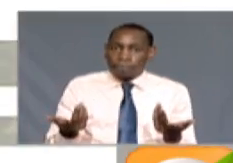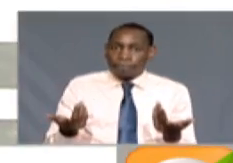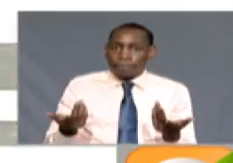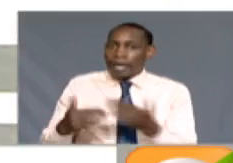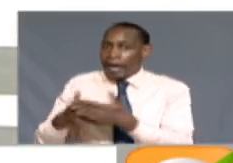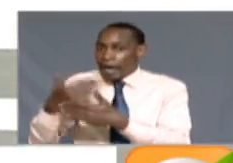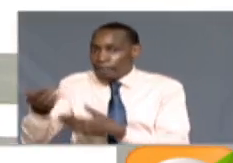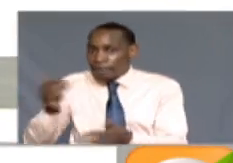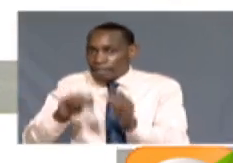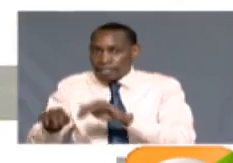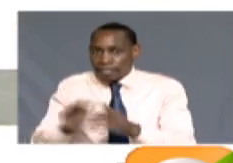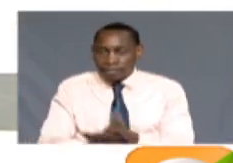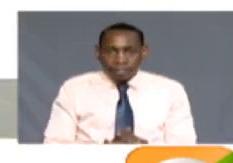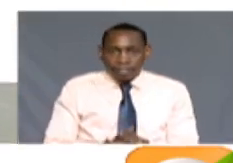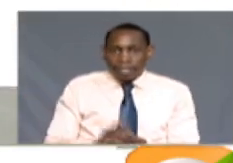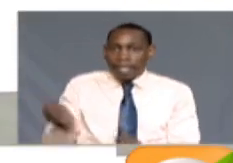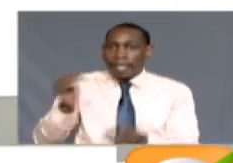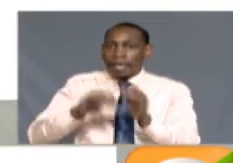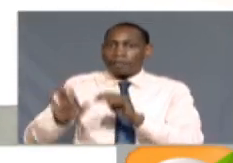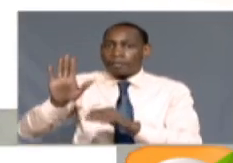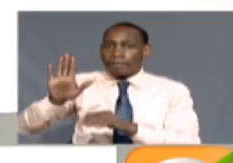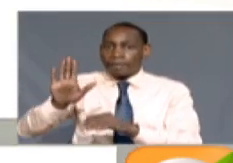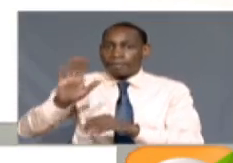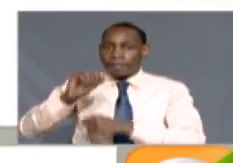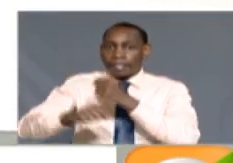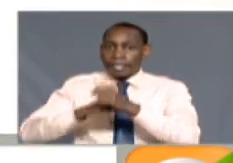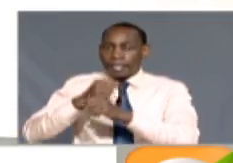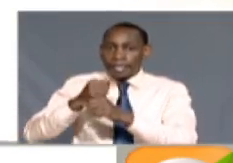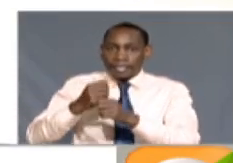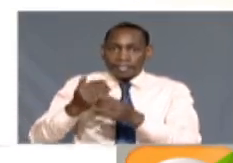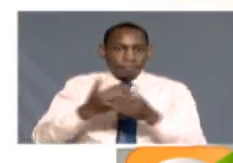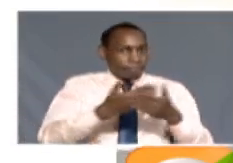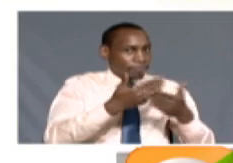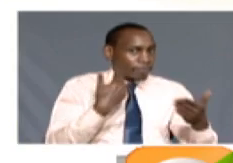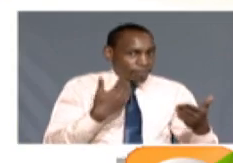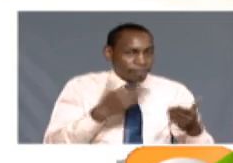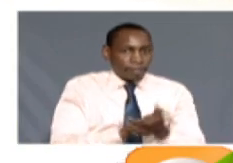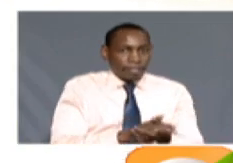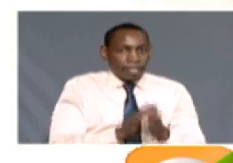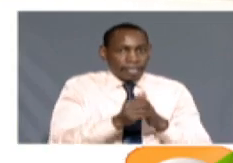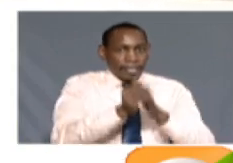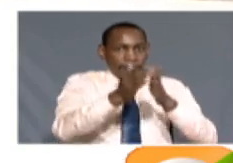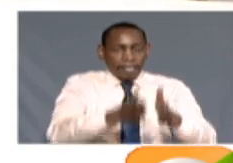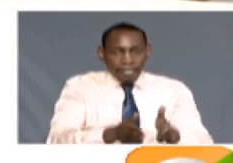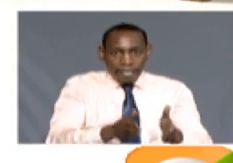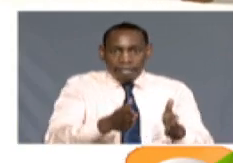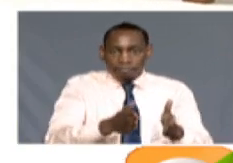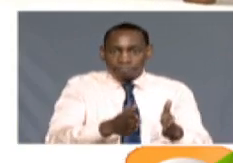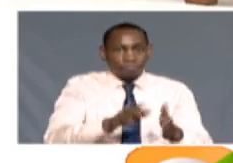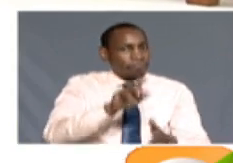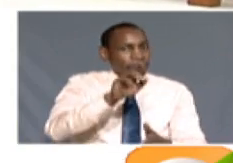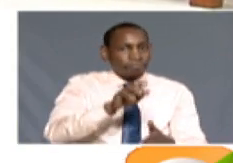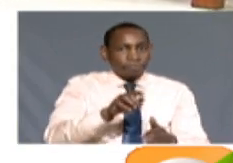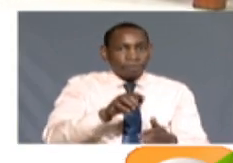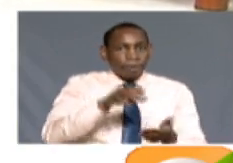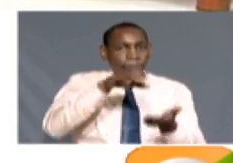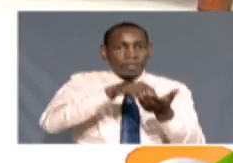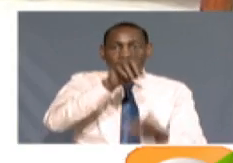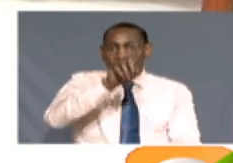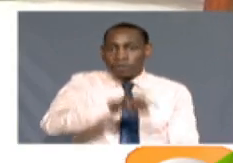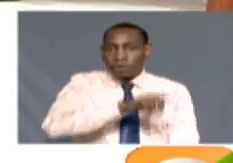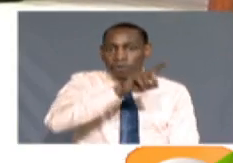Immediately. After election is five years ago. You are a misplaced leader. You are illogical leader.